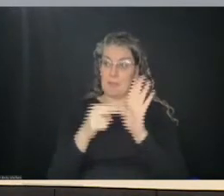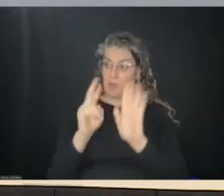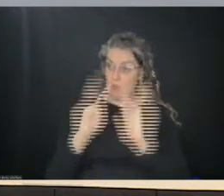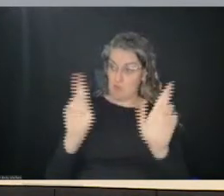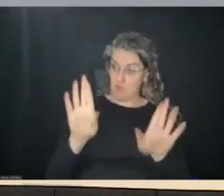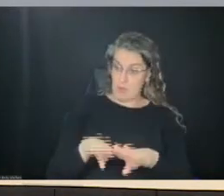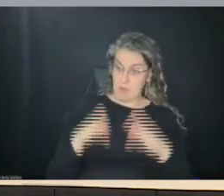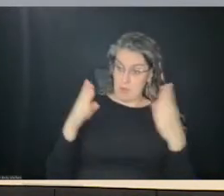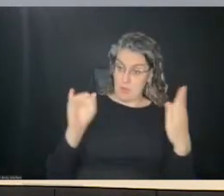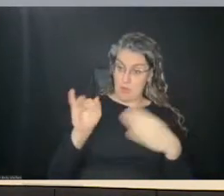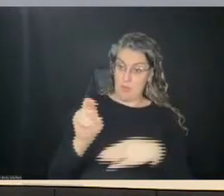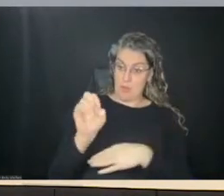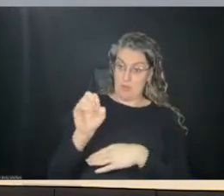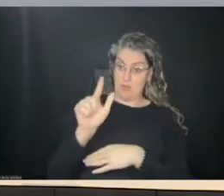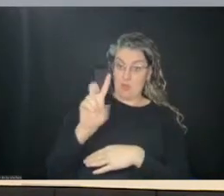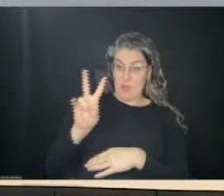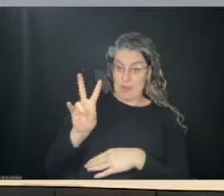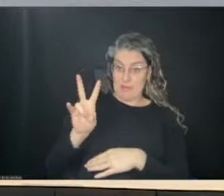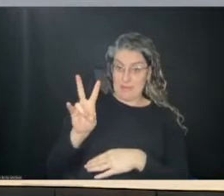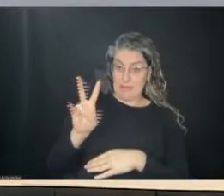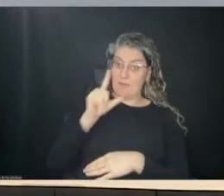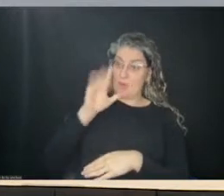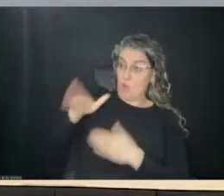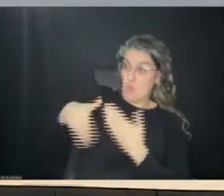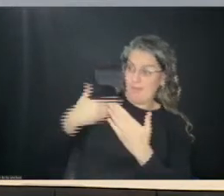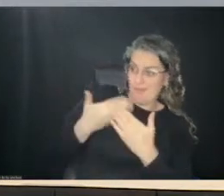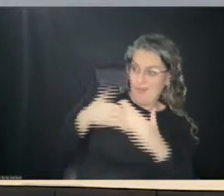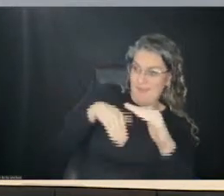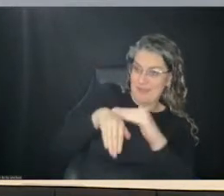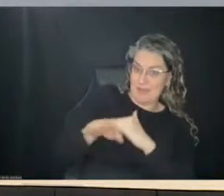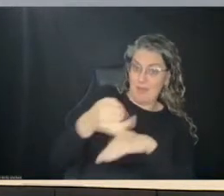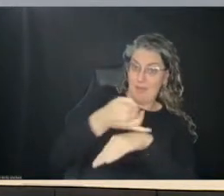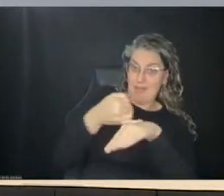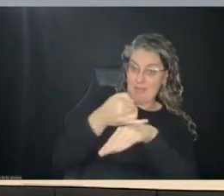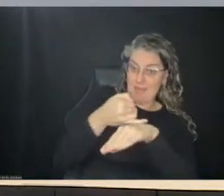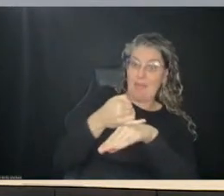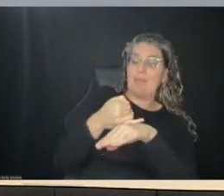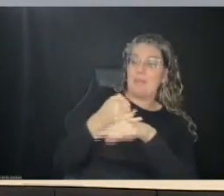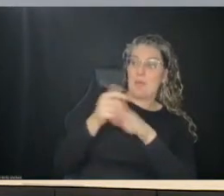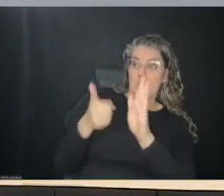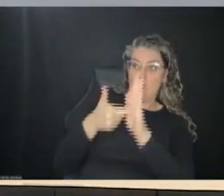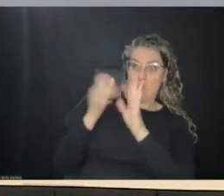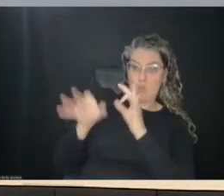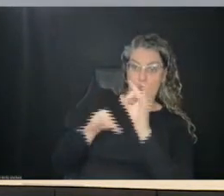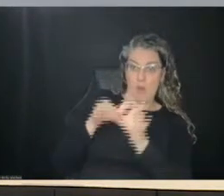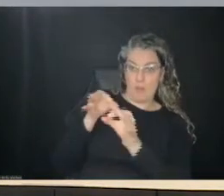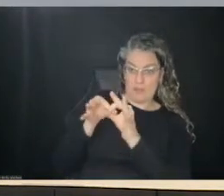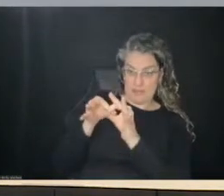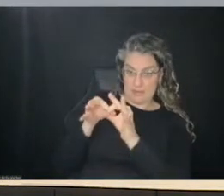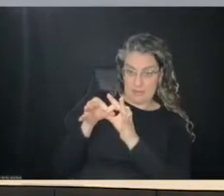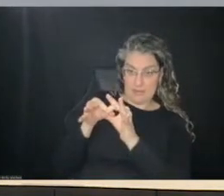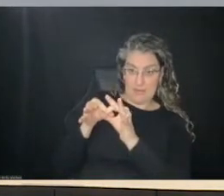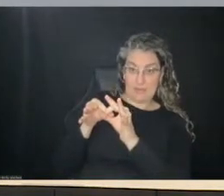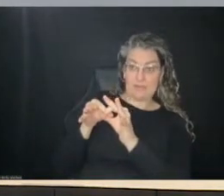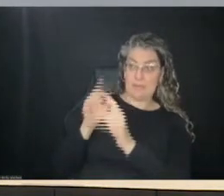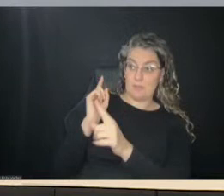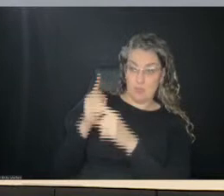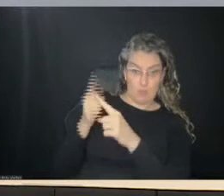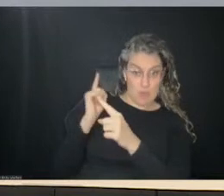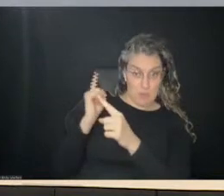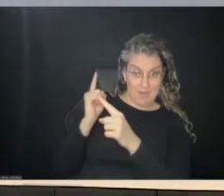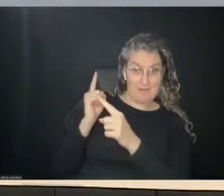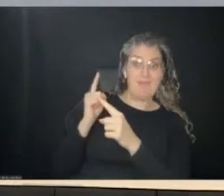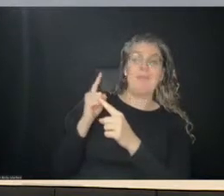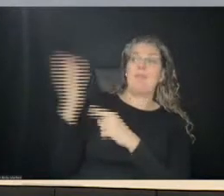27th, meaning everyone who enters the province will be tested. This will allow us to identify cases of COVID-19 early and